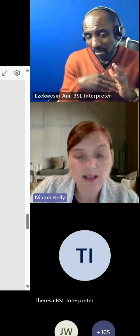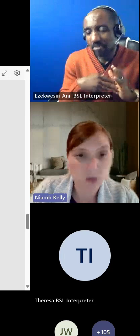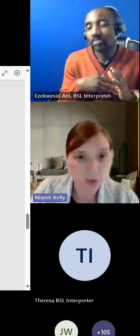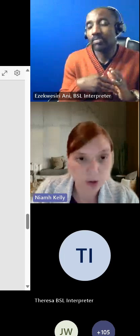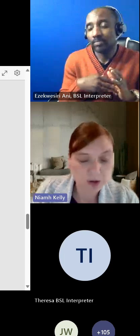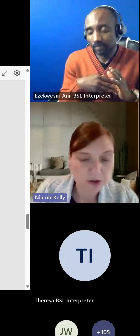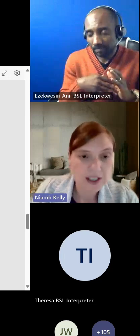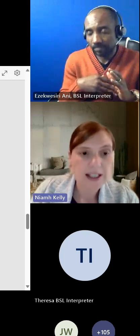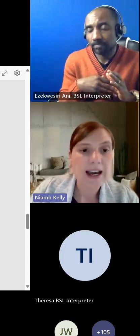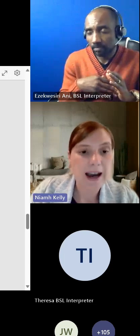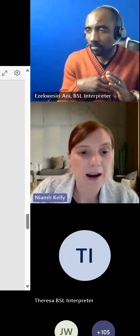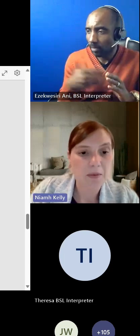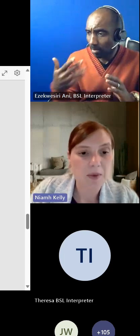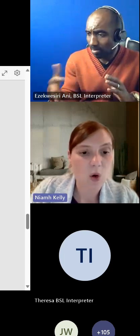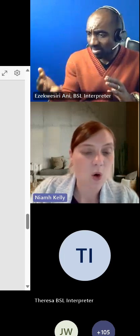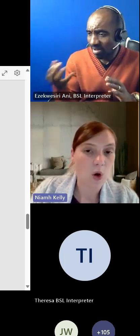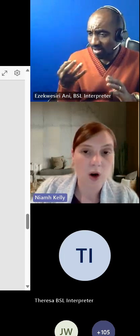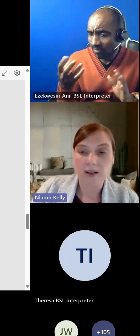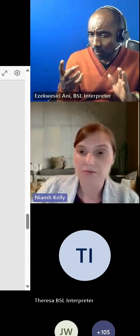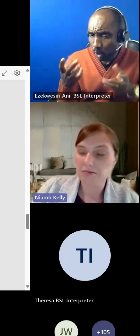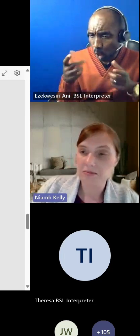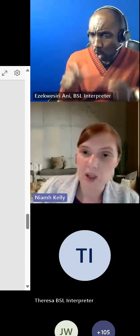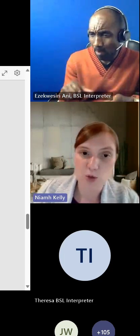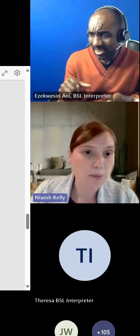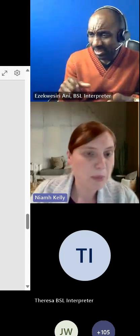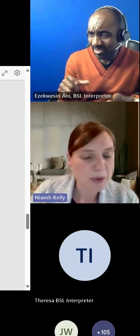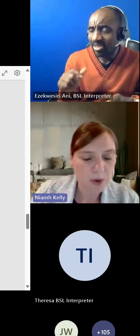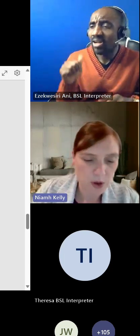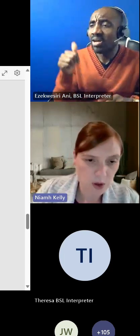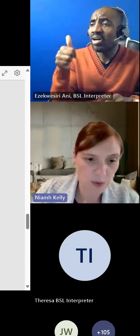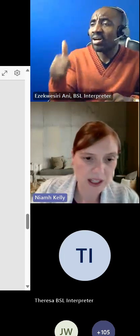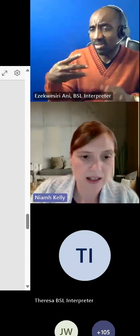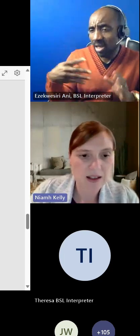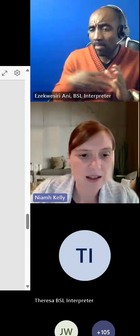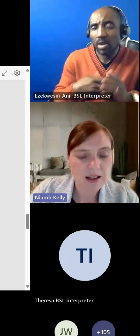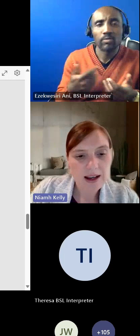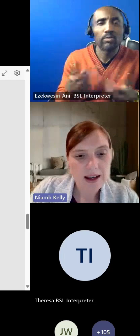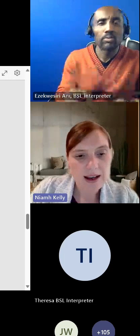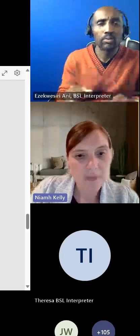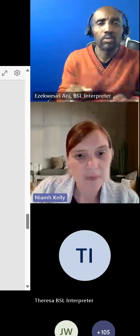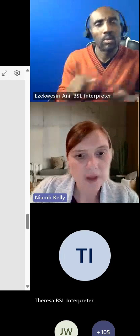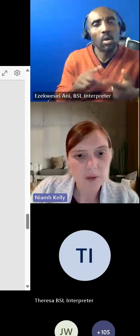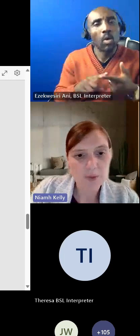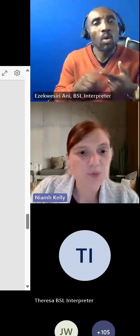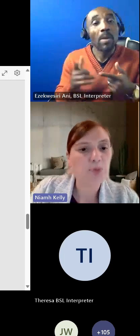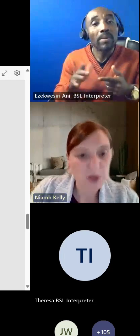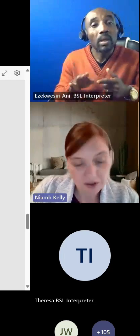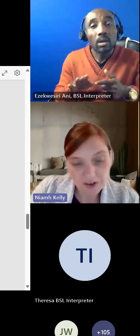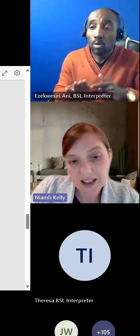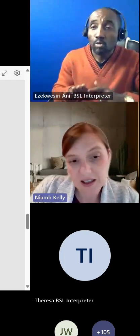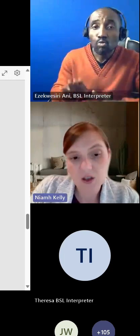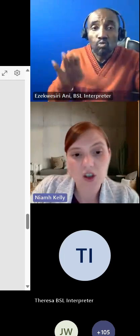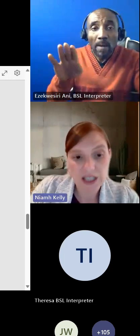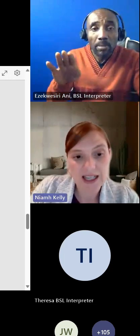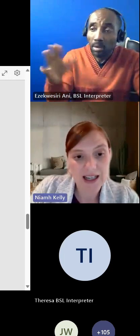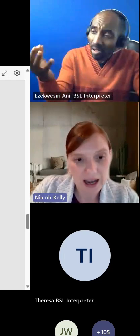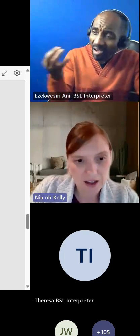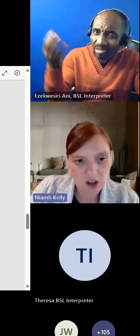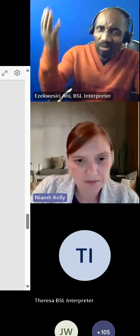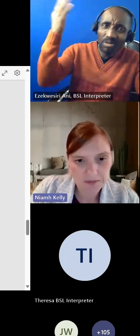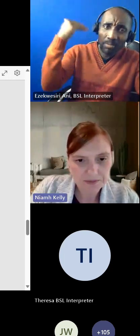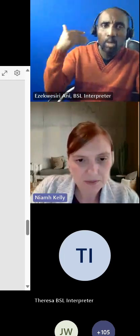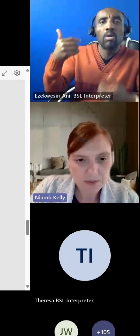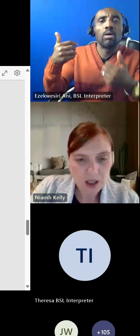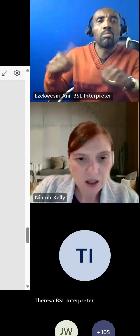accommodation request approved, or a ramp or something else. But the fact is, you're